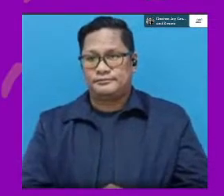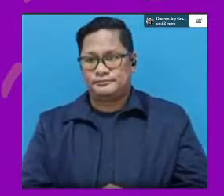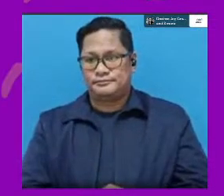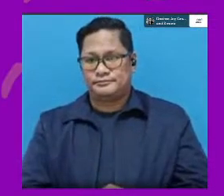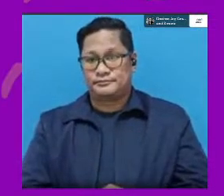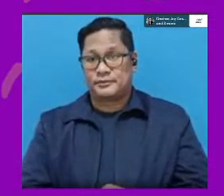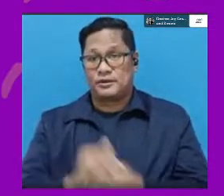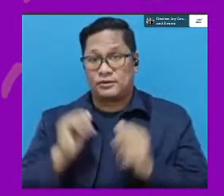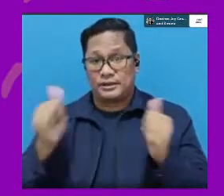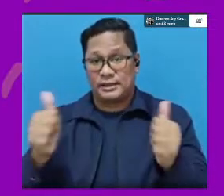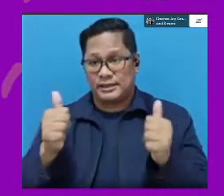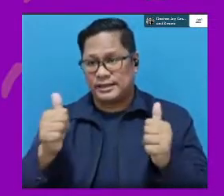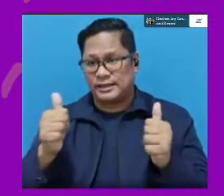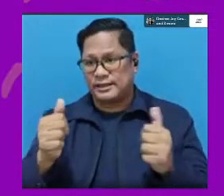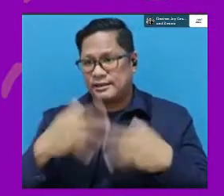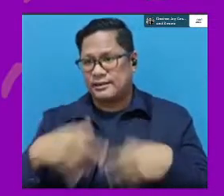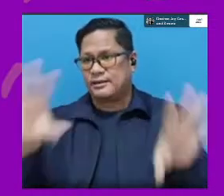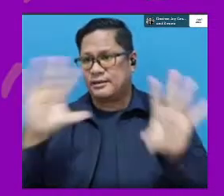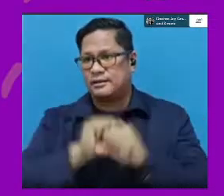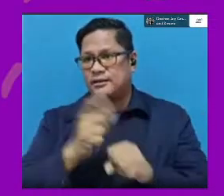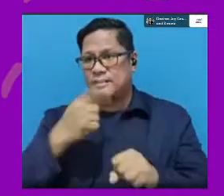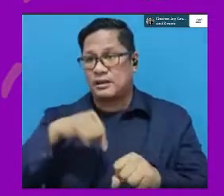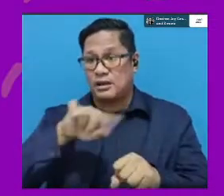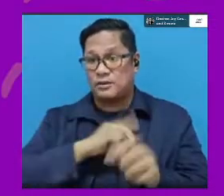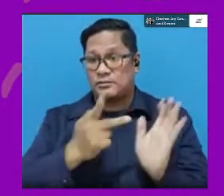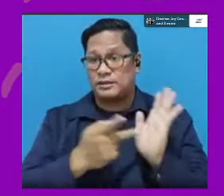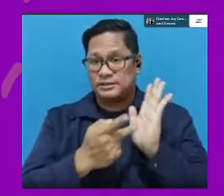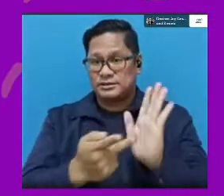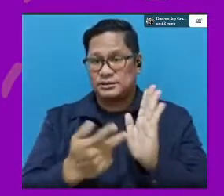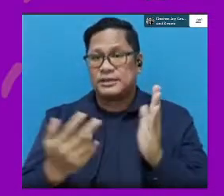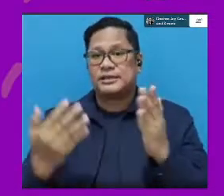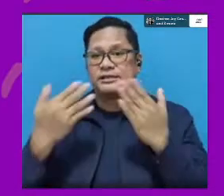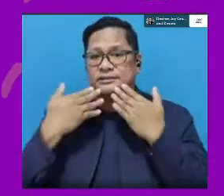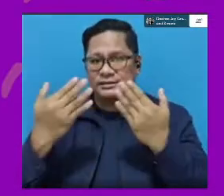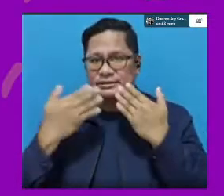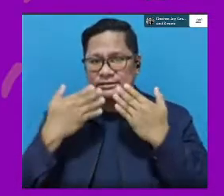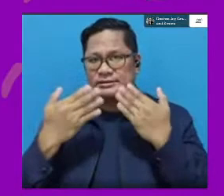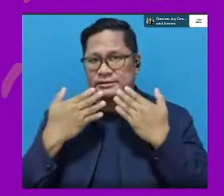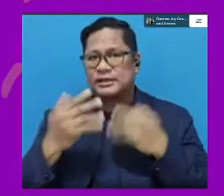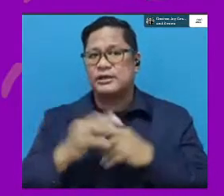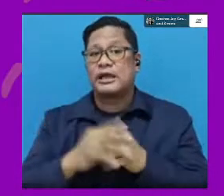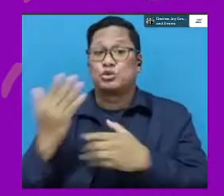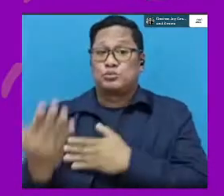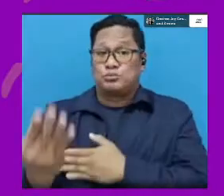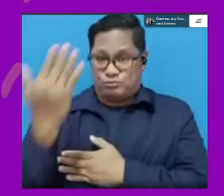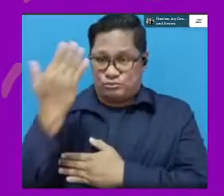Okay, that's the end of my presentation. Again, thank you very much and good morning.